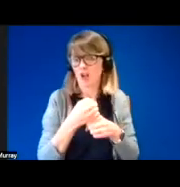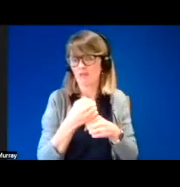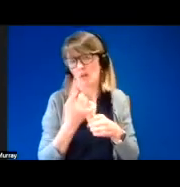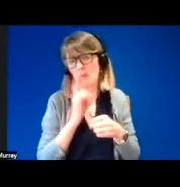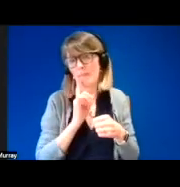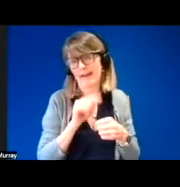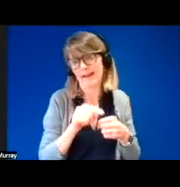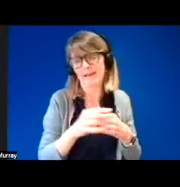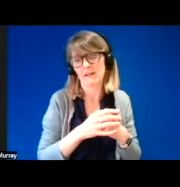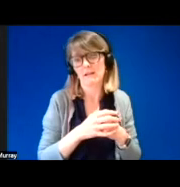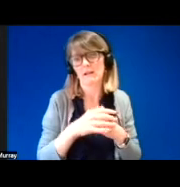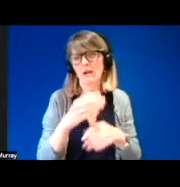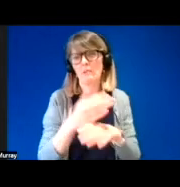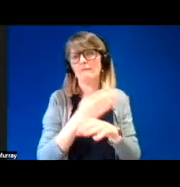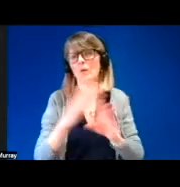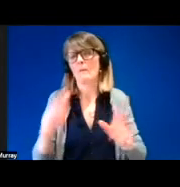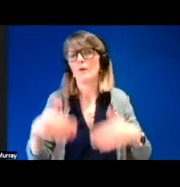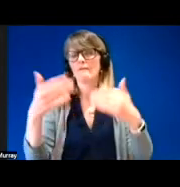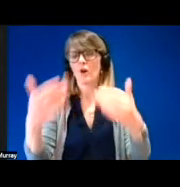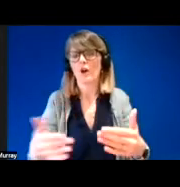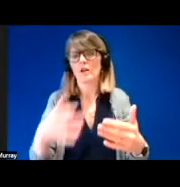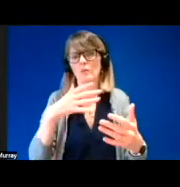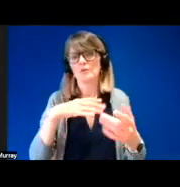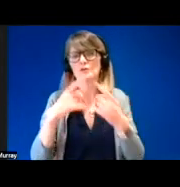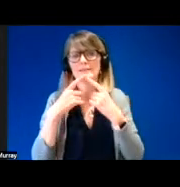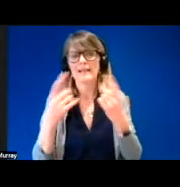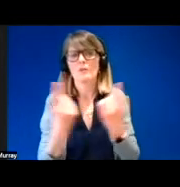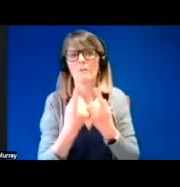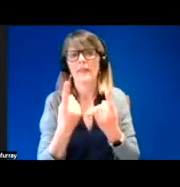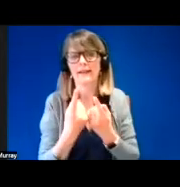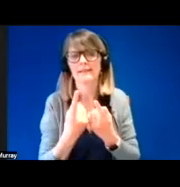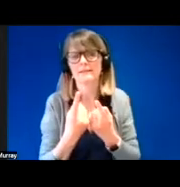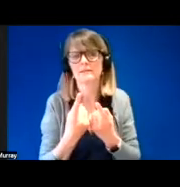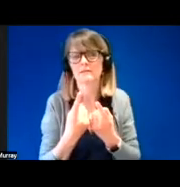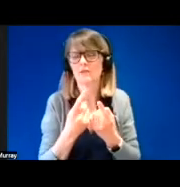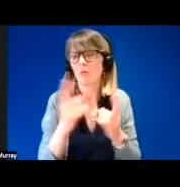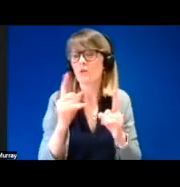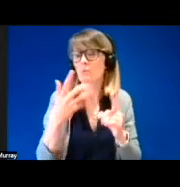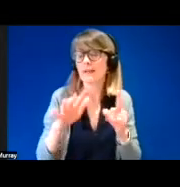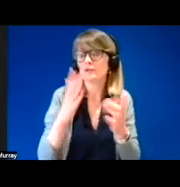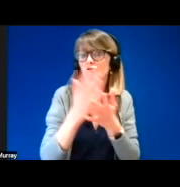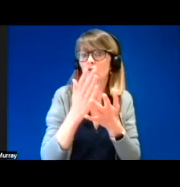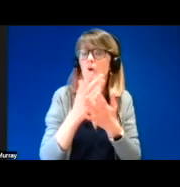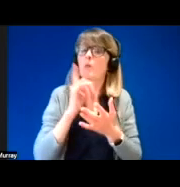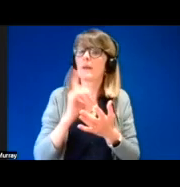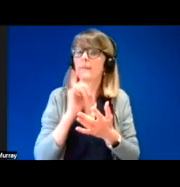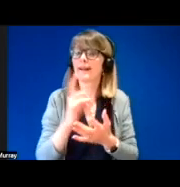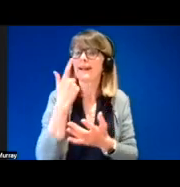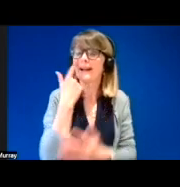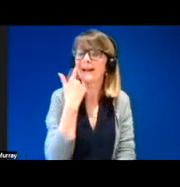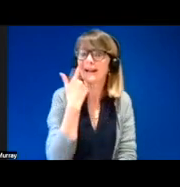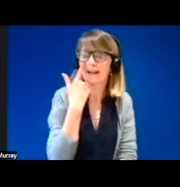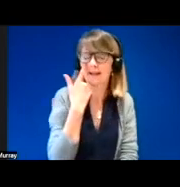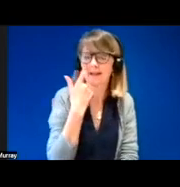Before I move on, I want to say something which has also been true, that women can have problems with the image